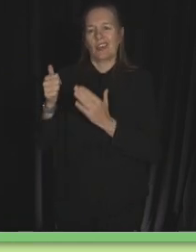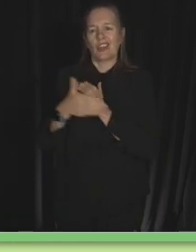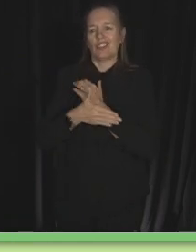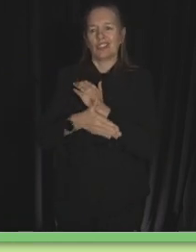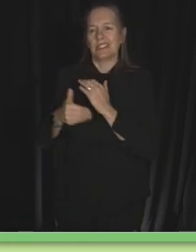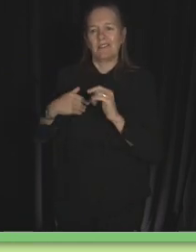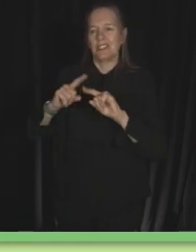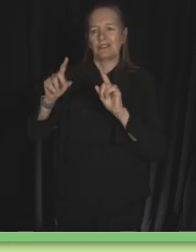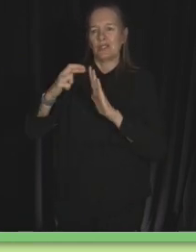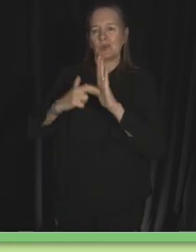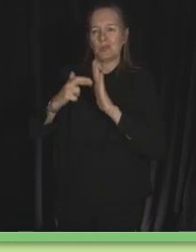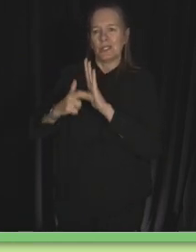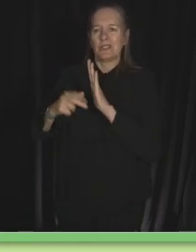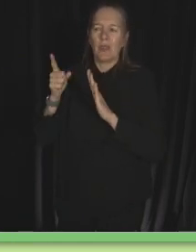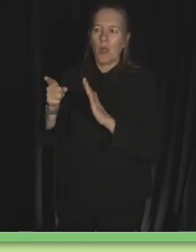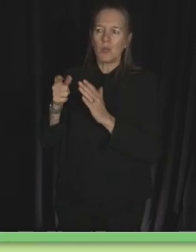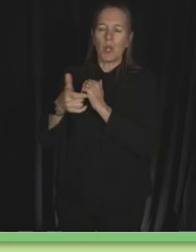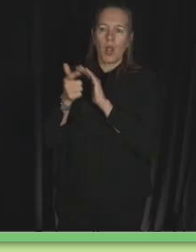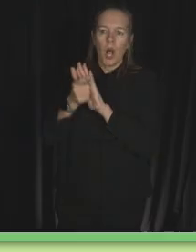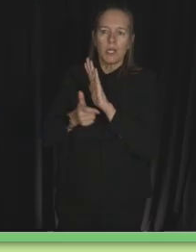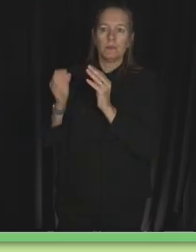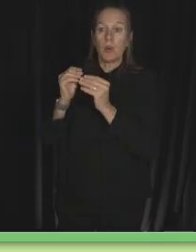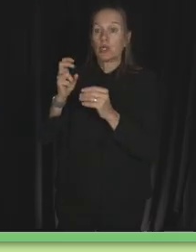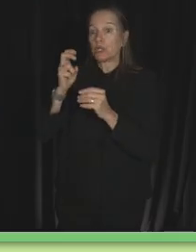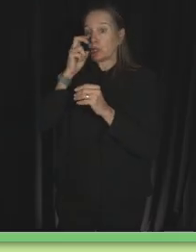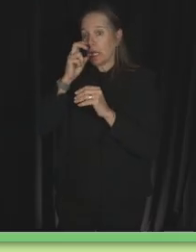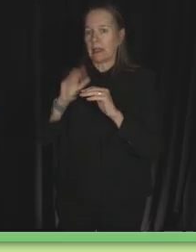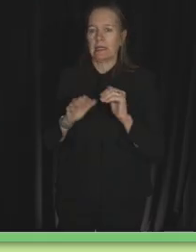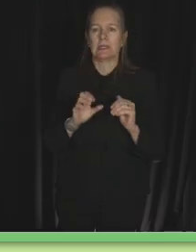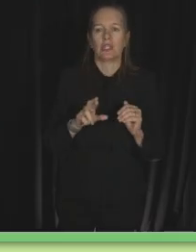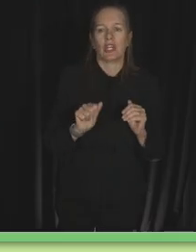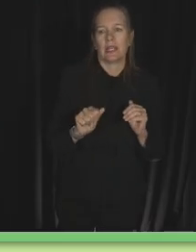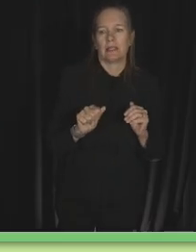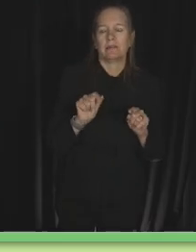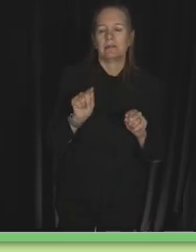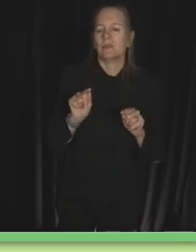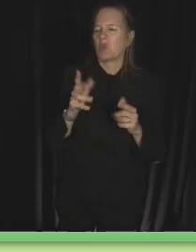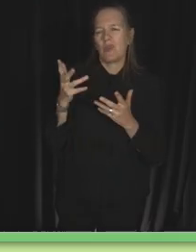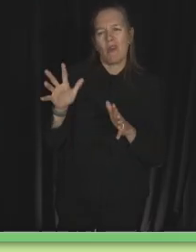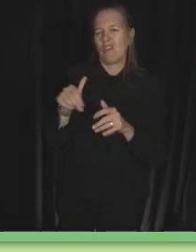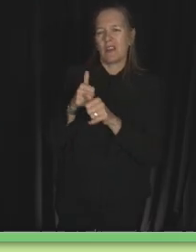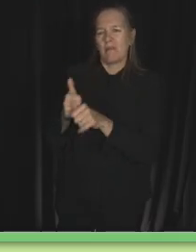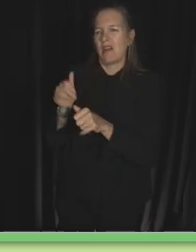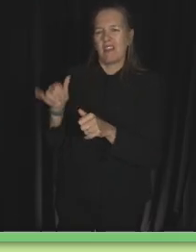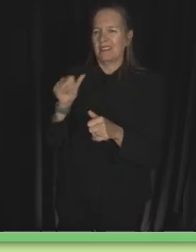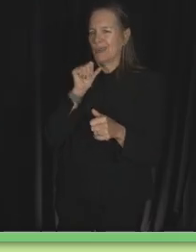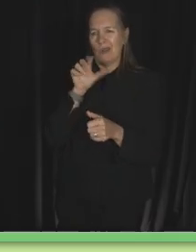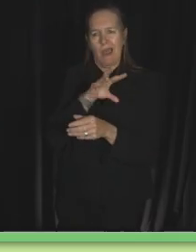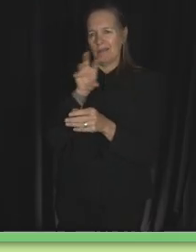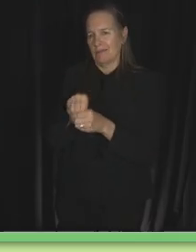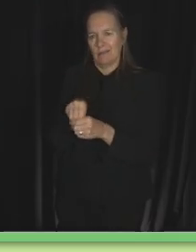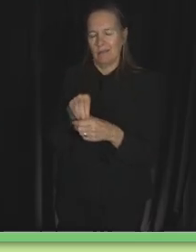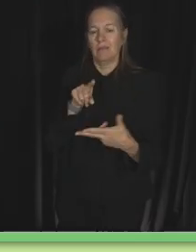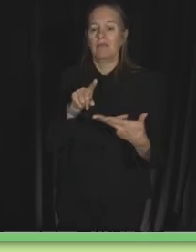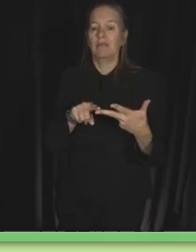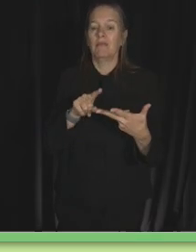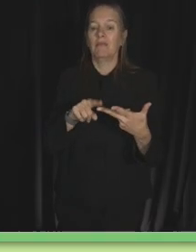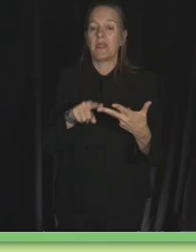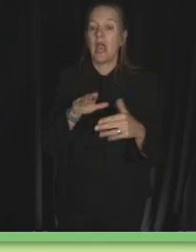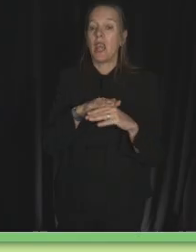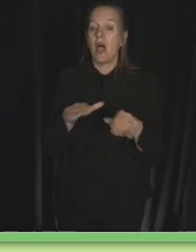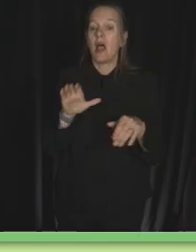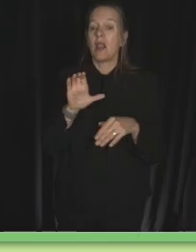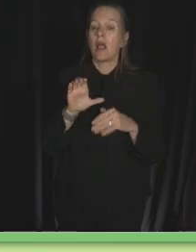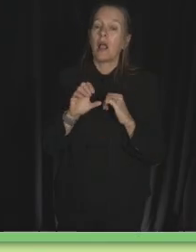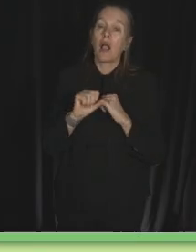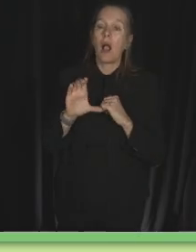Most of those rules and laws are actually much more strict than the CRA. You're already complying with those. The CRA is not going to be an issue at all. And non-commercial